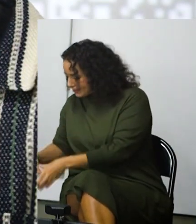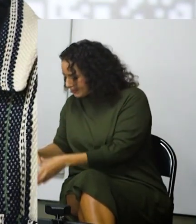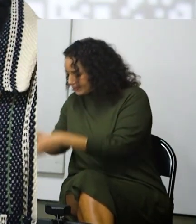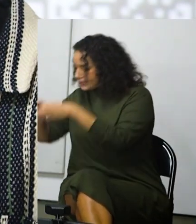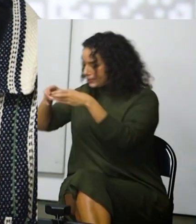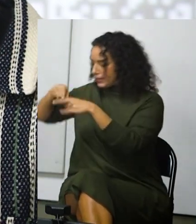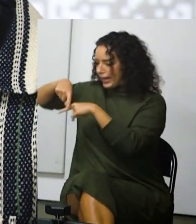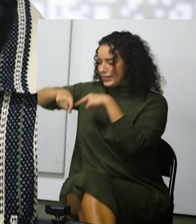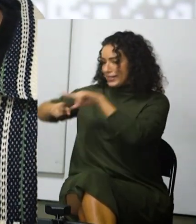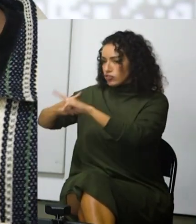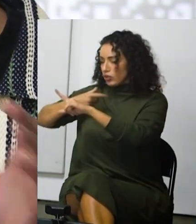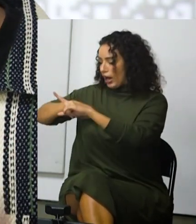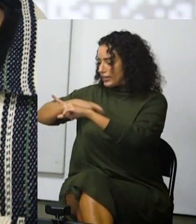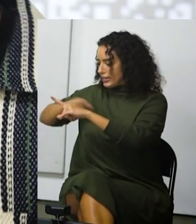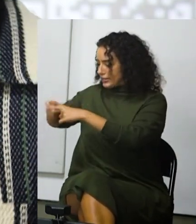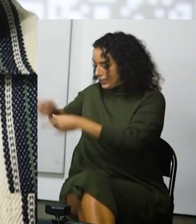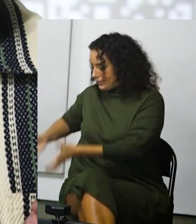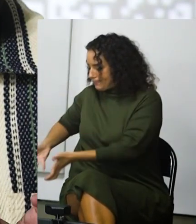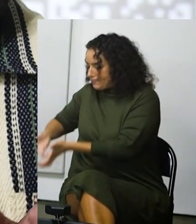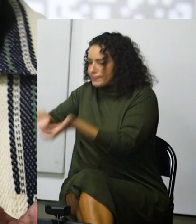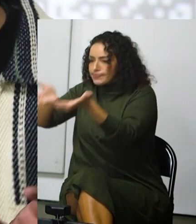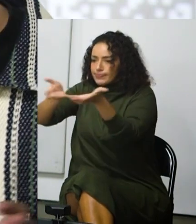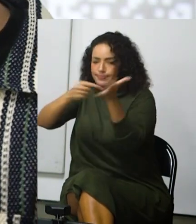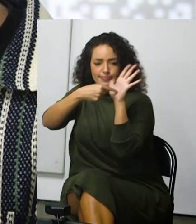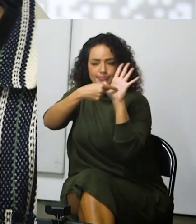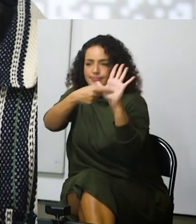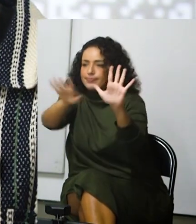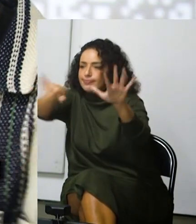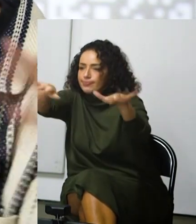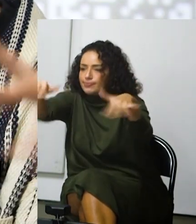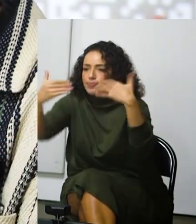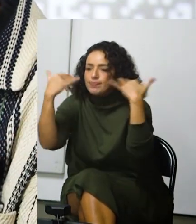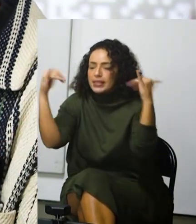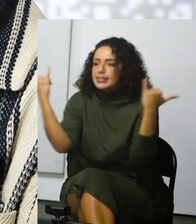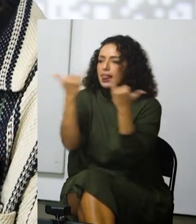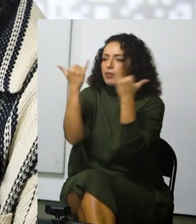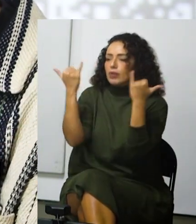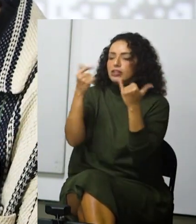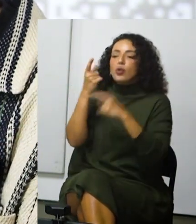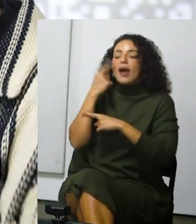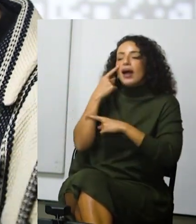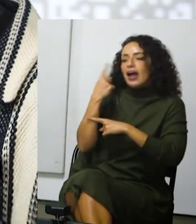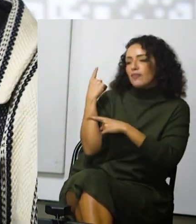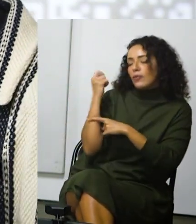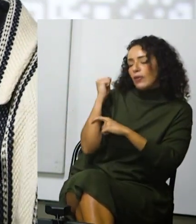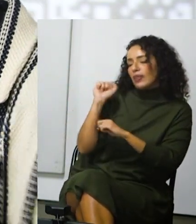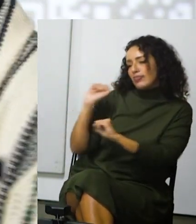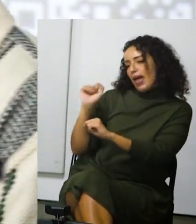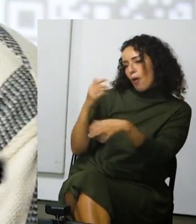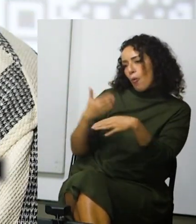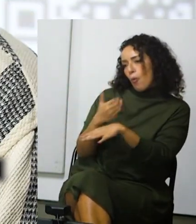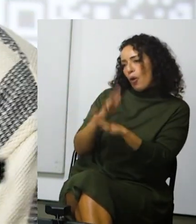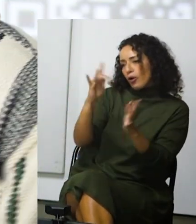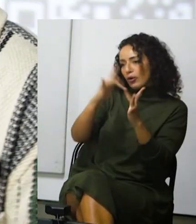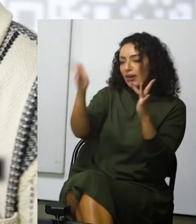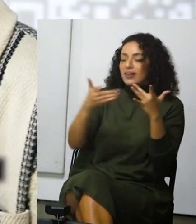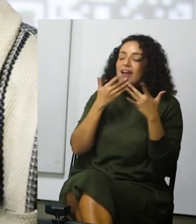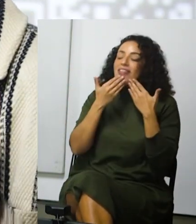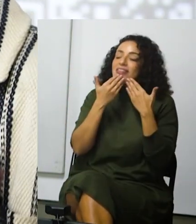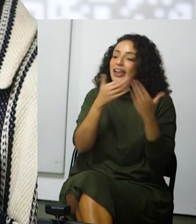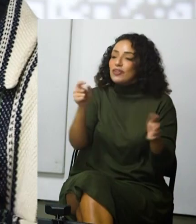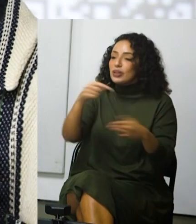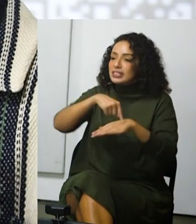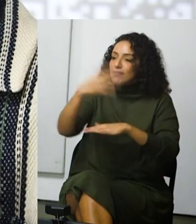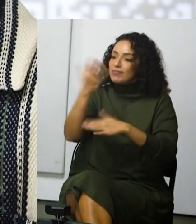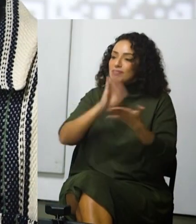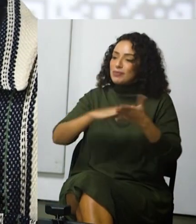check out Vijay's website. We'll make sure it's on the YouTube link as well, so everyone can check that out. And I know you'll all love it. So thank you, everyone, for your time. Let's take